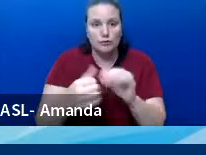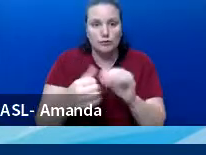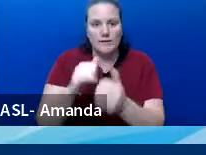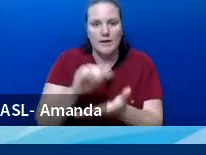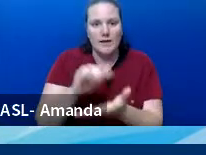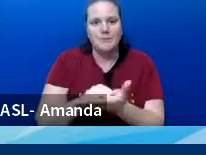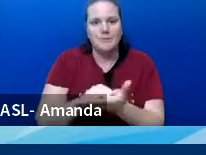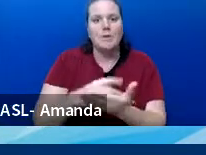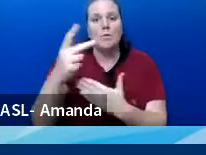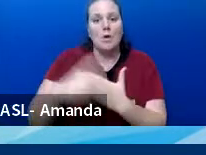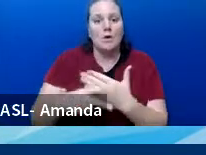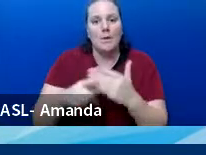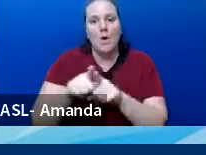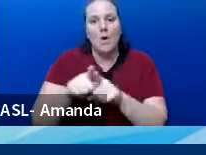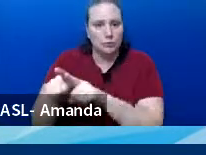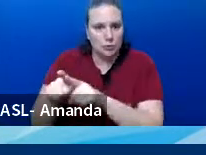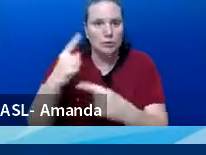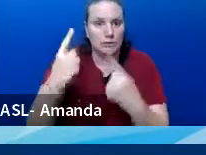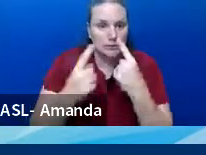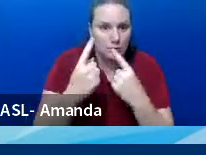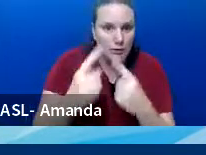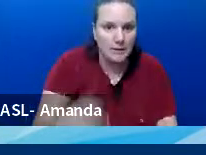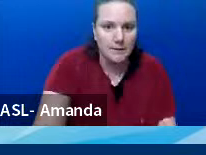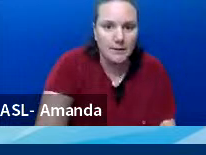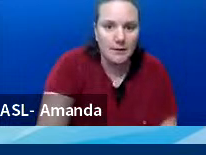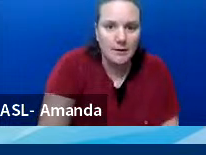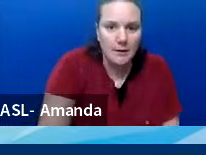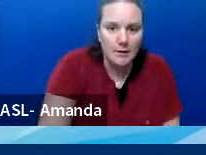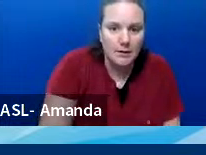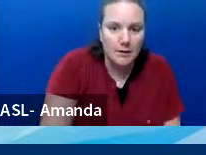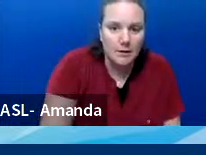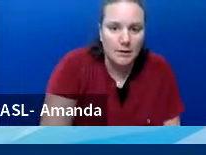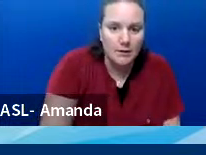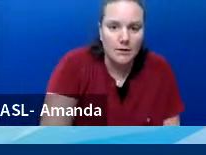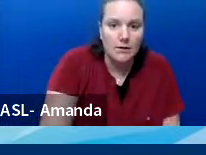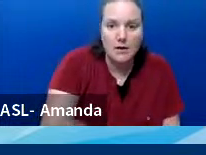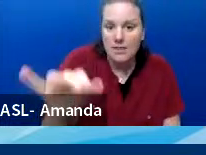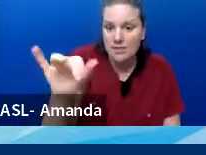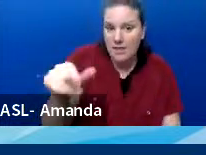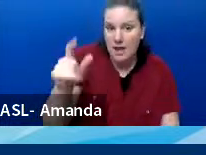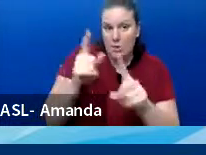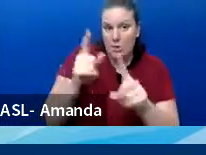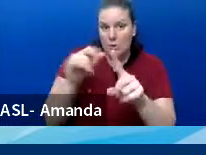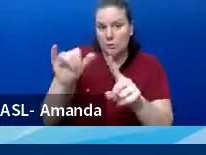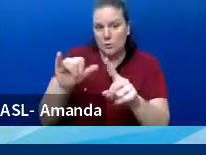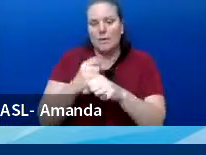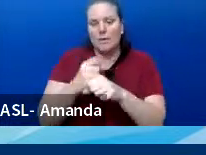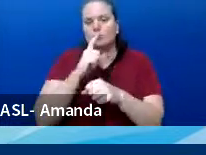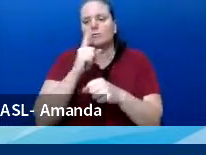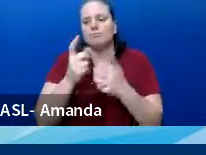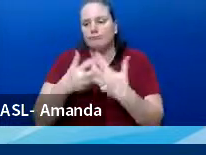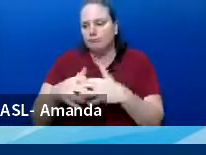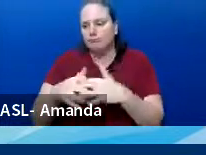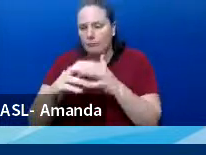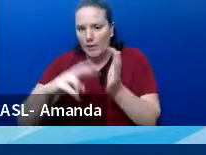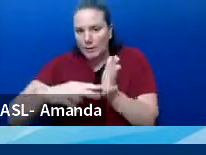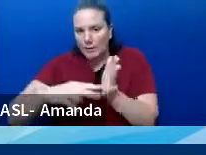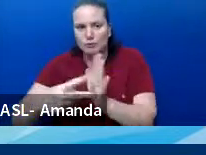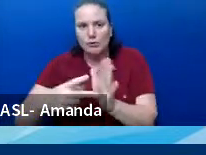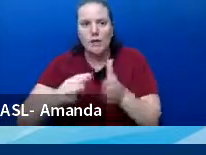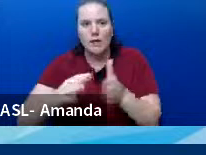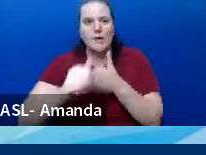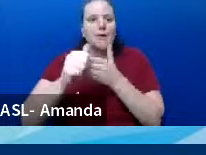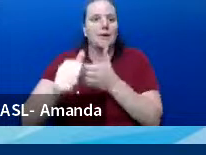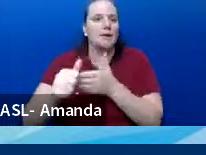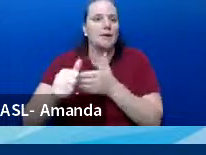also considering those goals as well, to make sure that we're really being intentional and leading the way in creating those opportunities